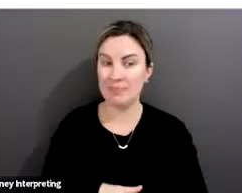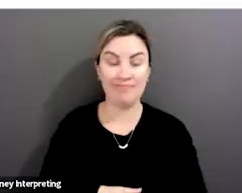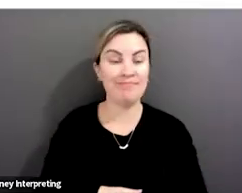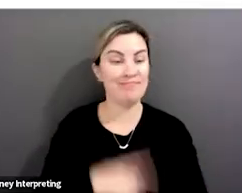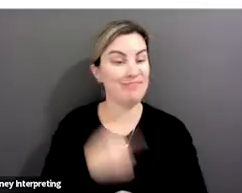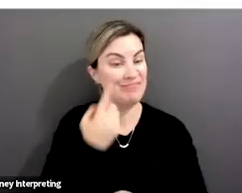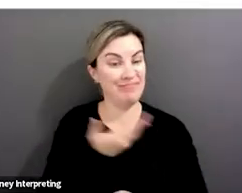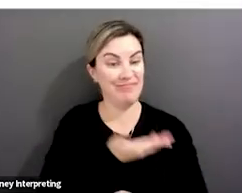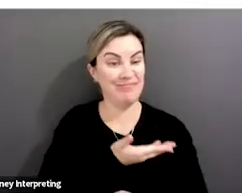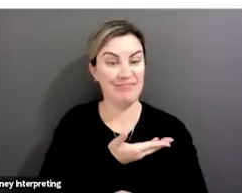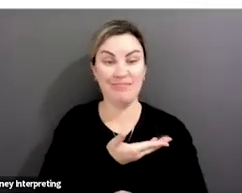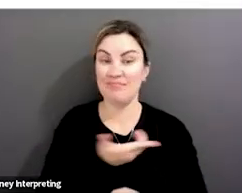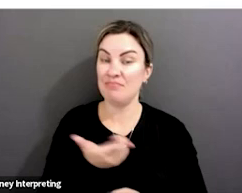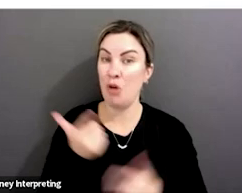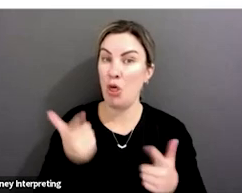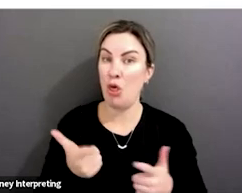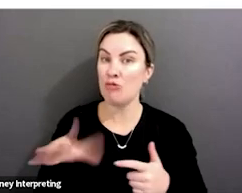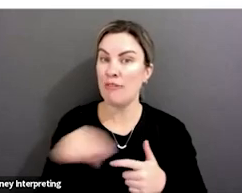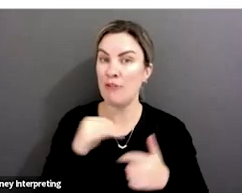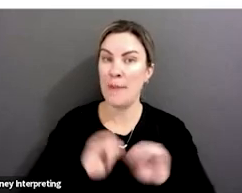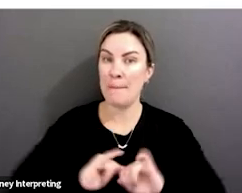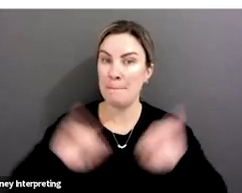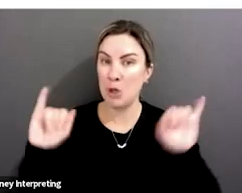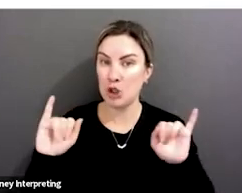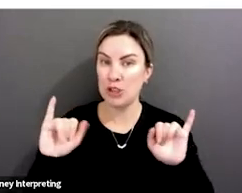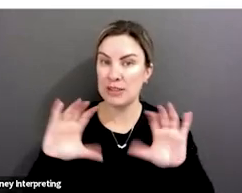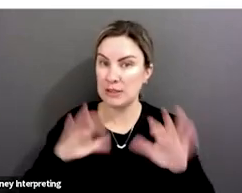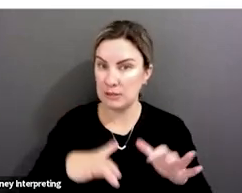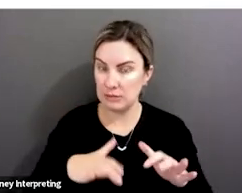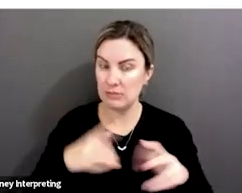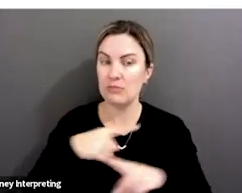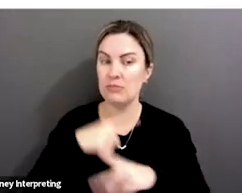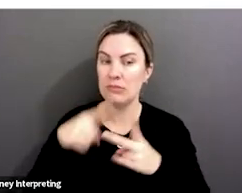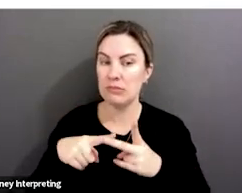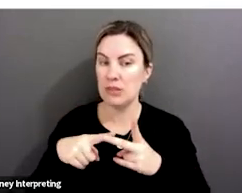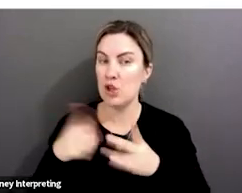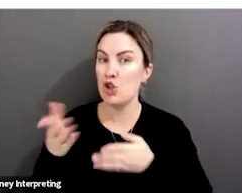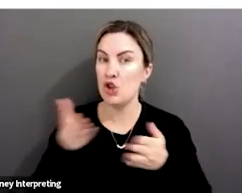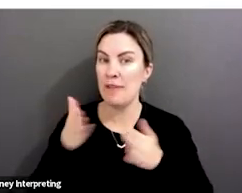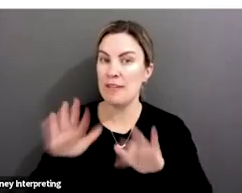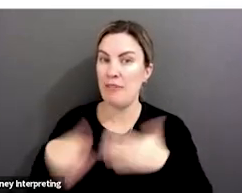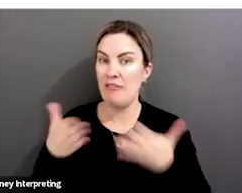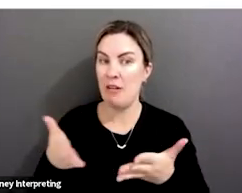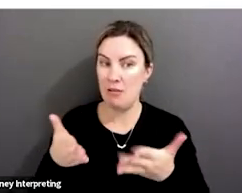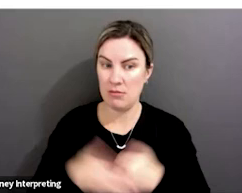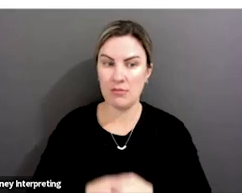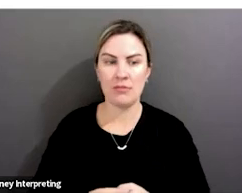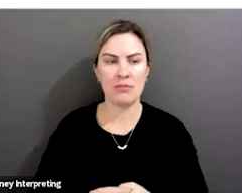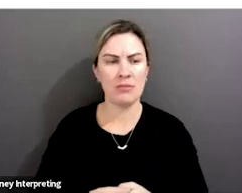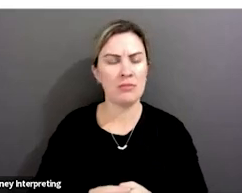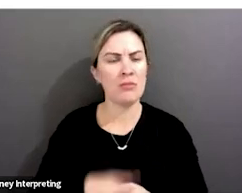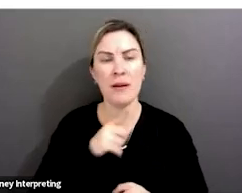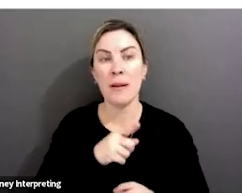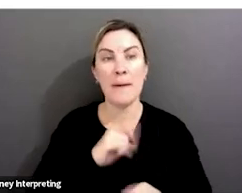we've had representation from the emergency sector and the service provider sector. I will say that the emergency sector